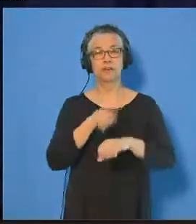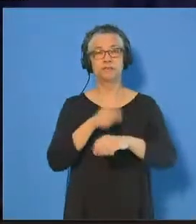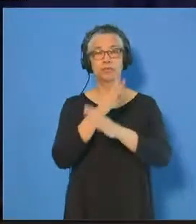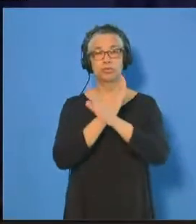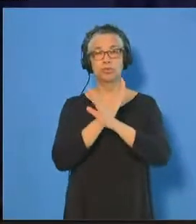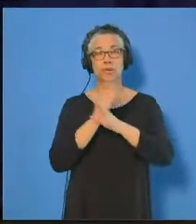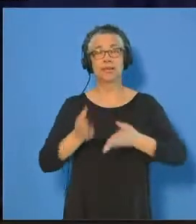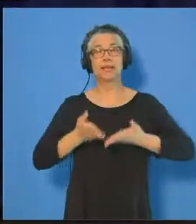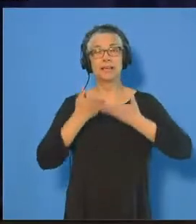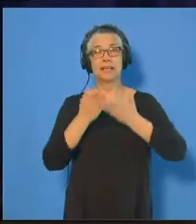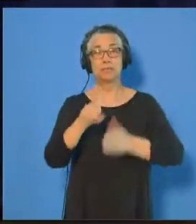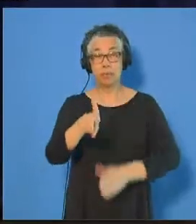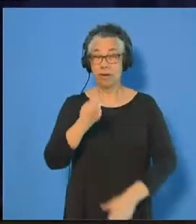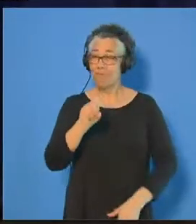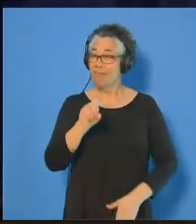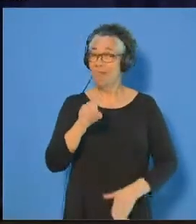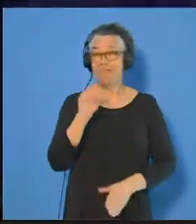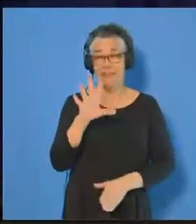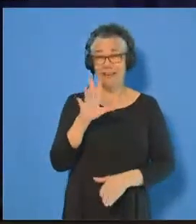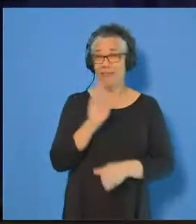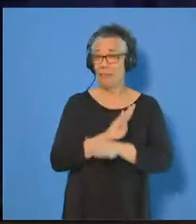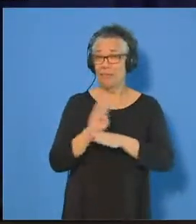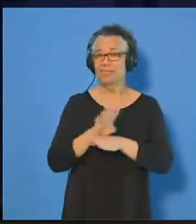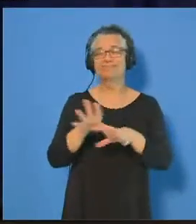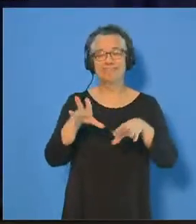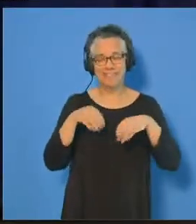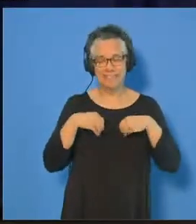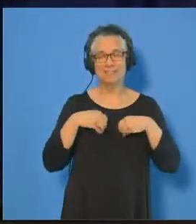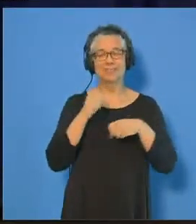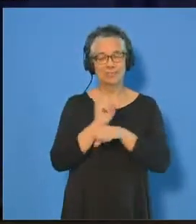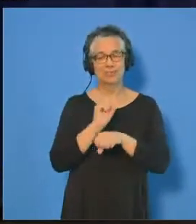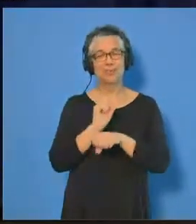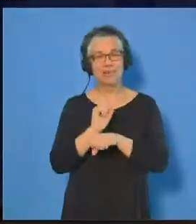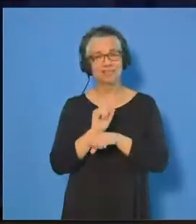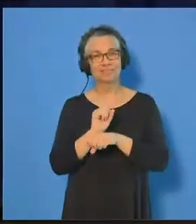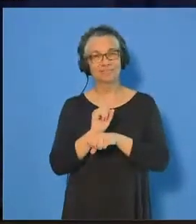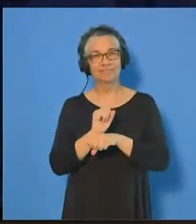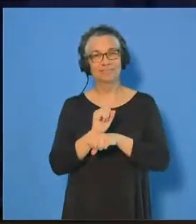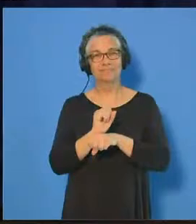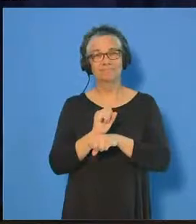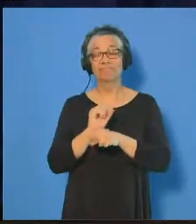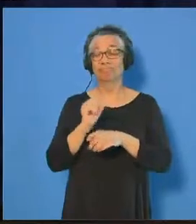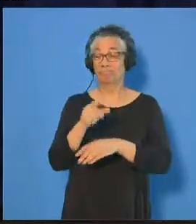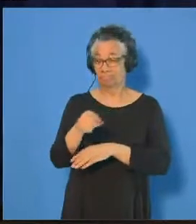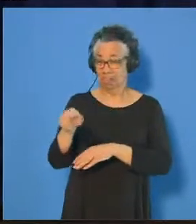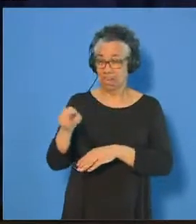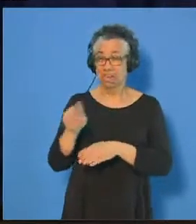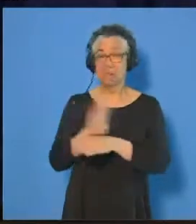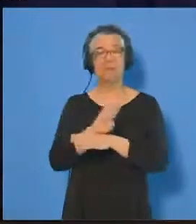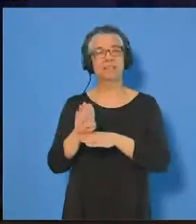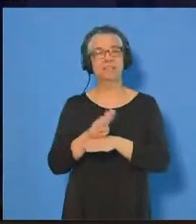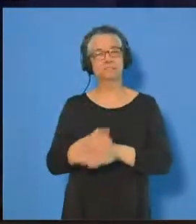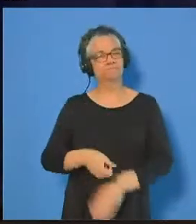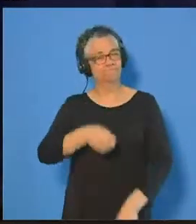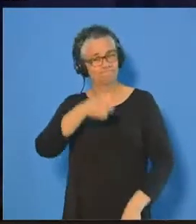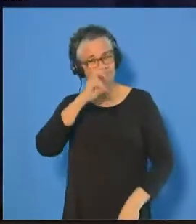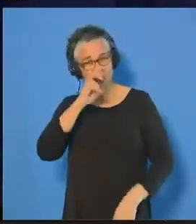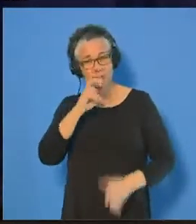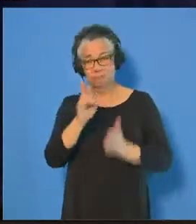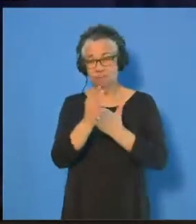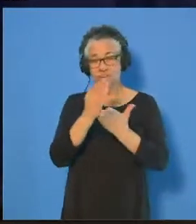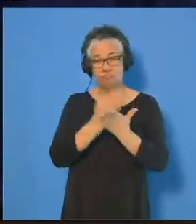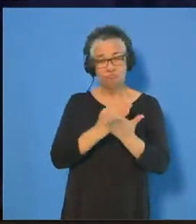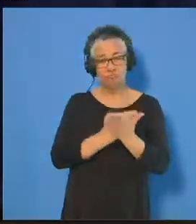granted 105 businesses approvals to operate. These businesses have very strict guidelines.